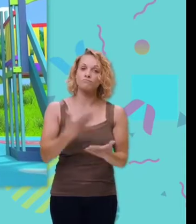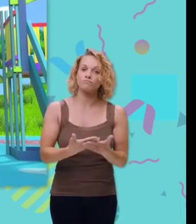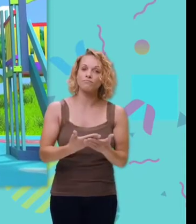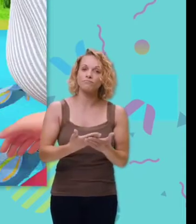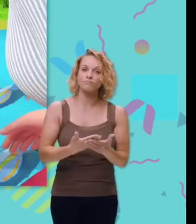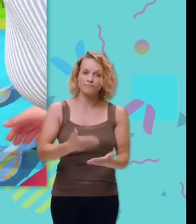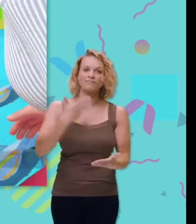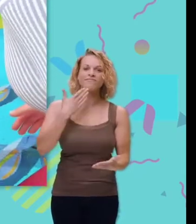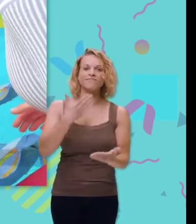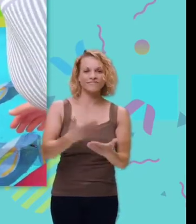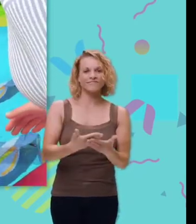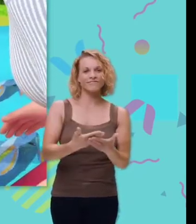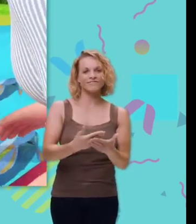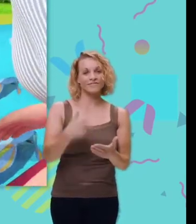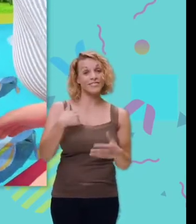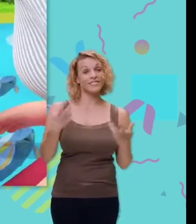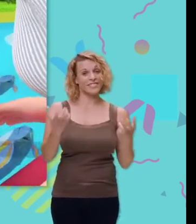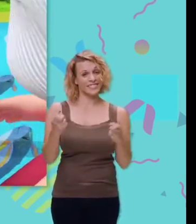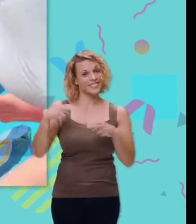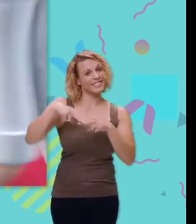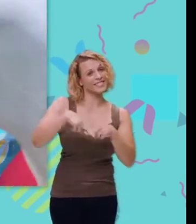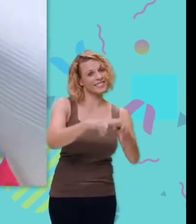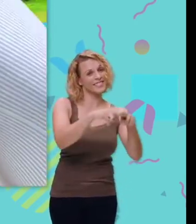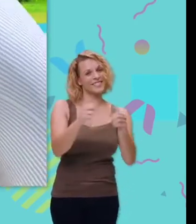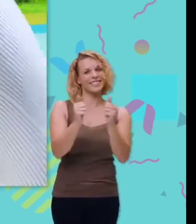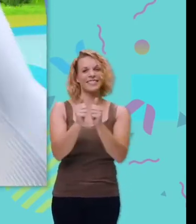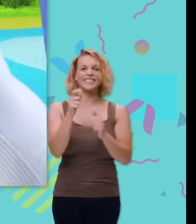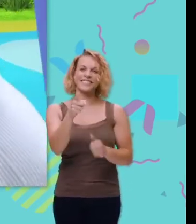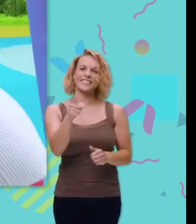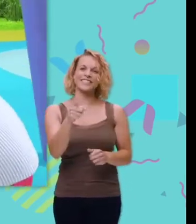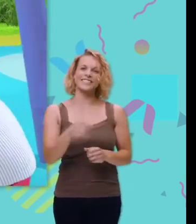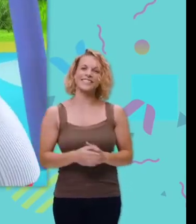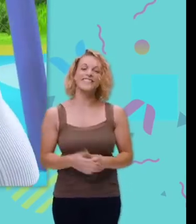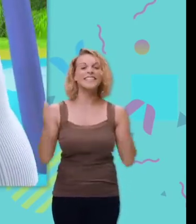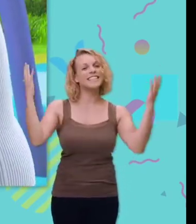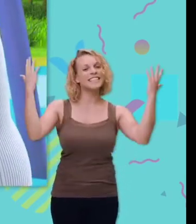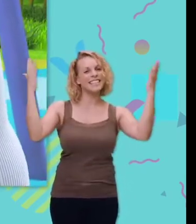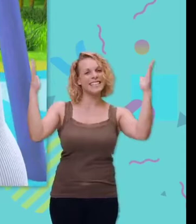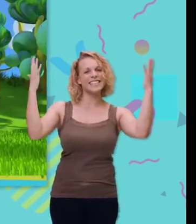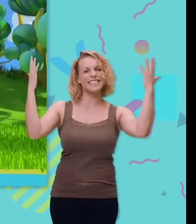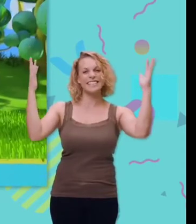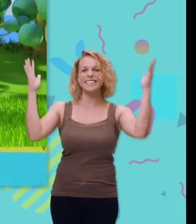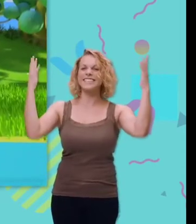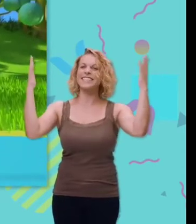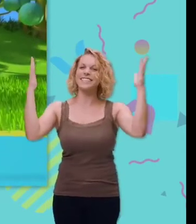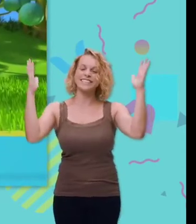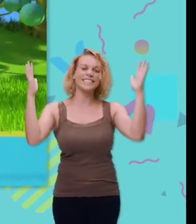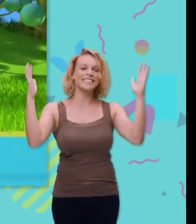swings. Good, I want to swing with you.